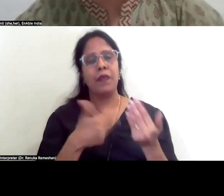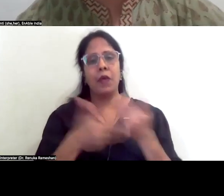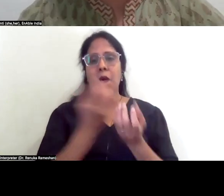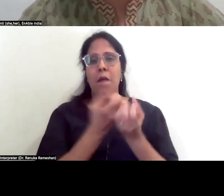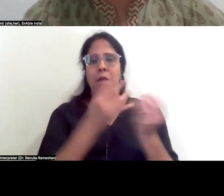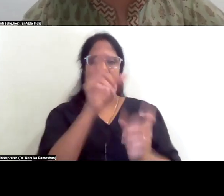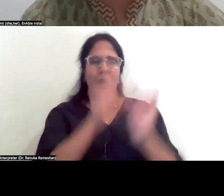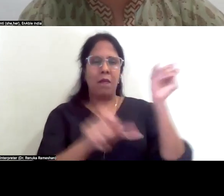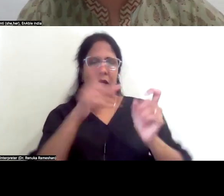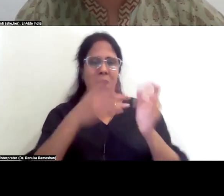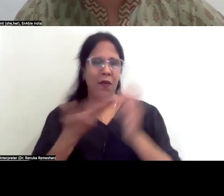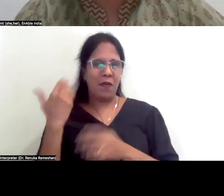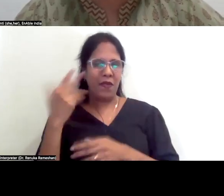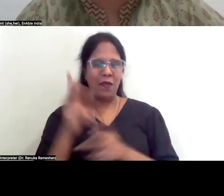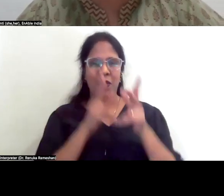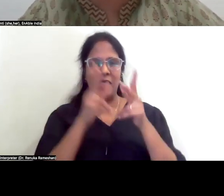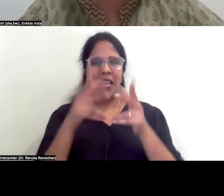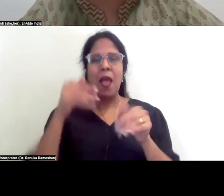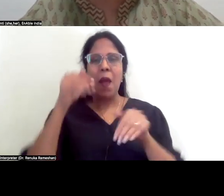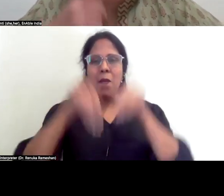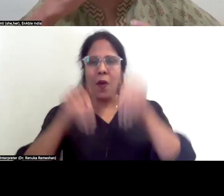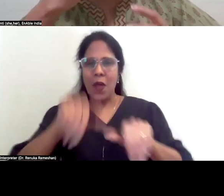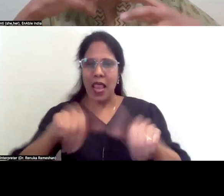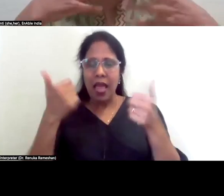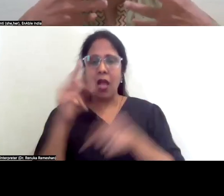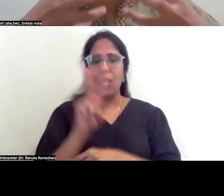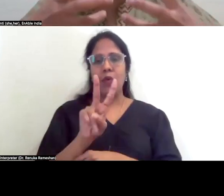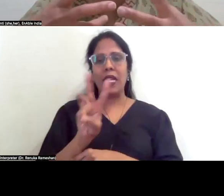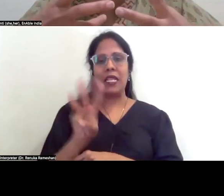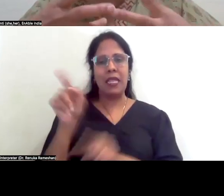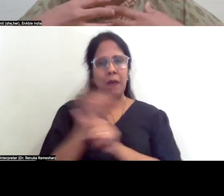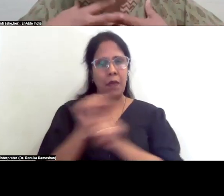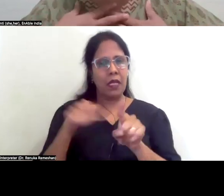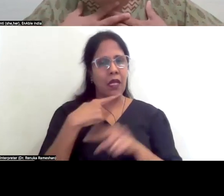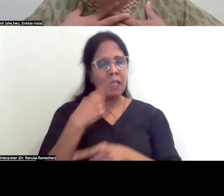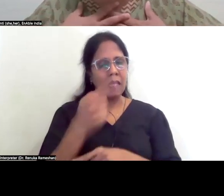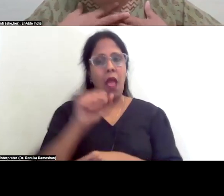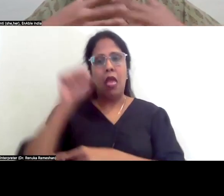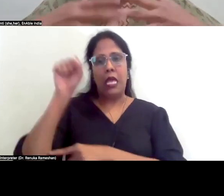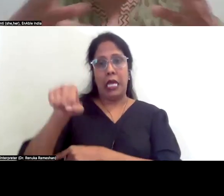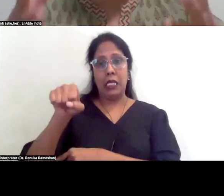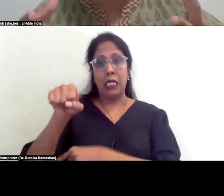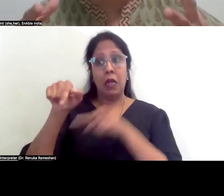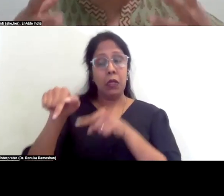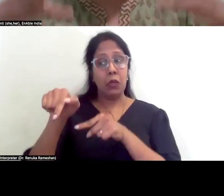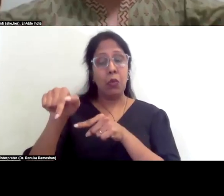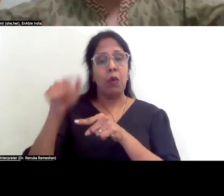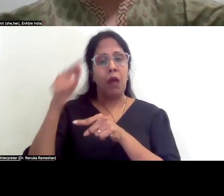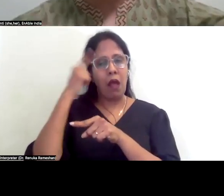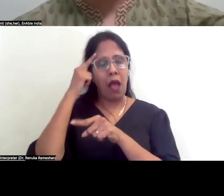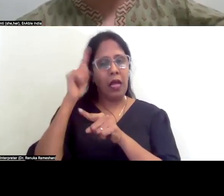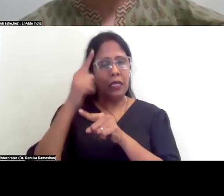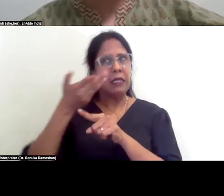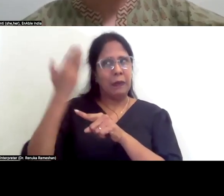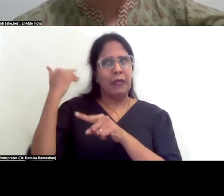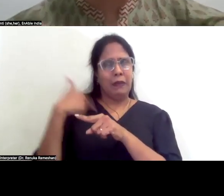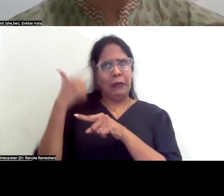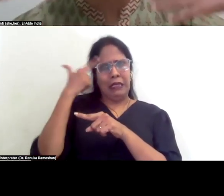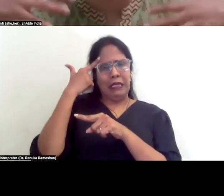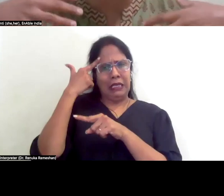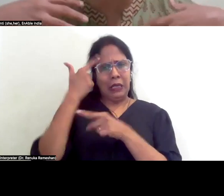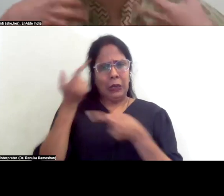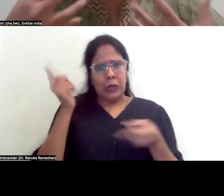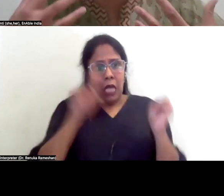23% of the folks who said yes, I hope that it still helped you to understand this better, because trust me, when I was doing this, I felt